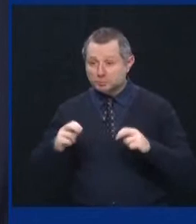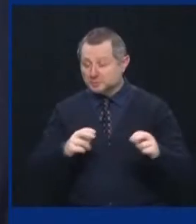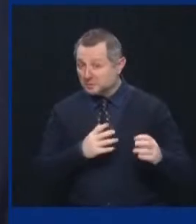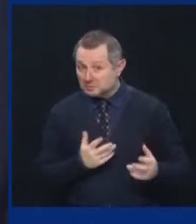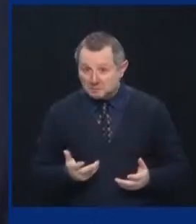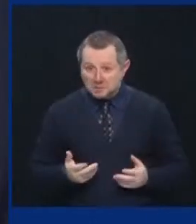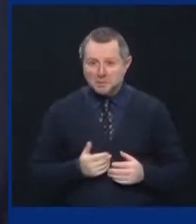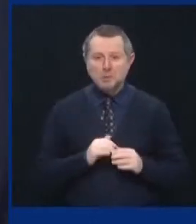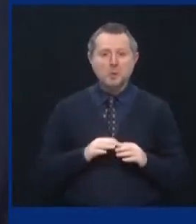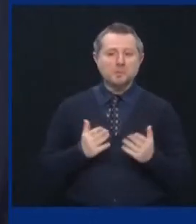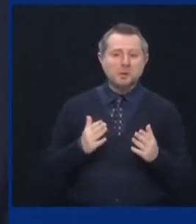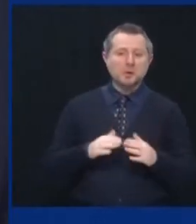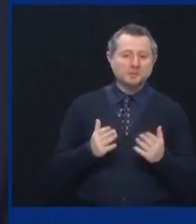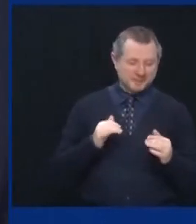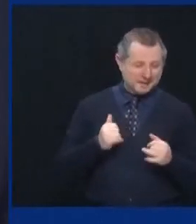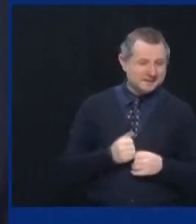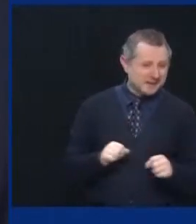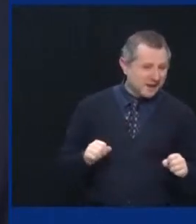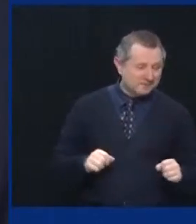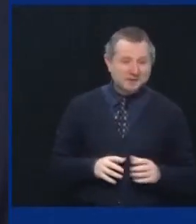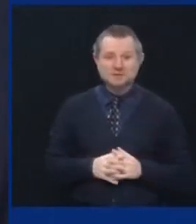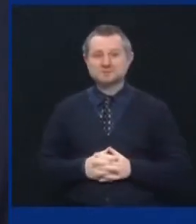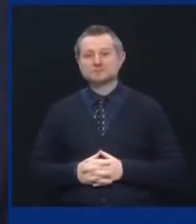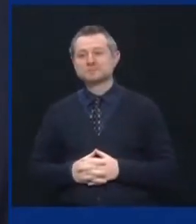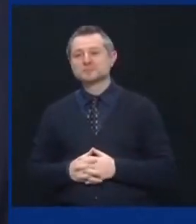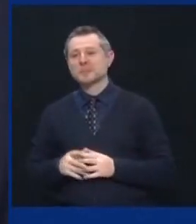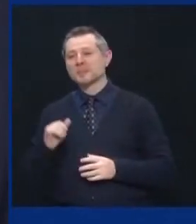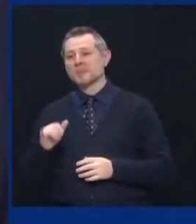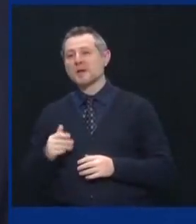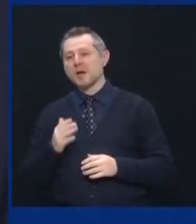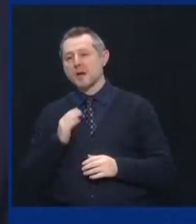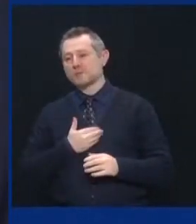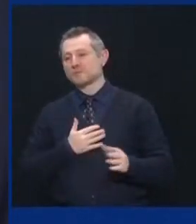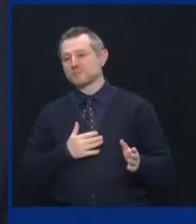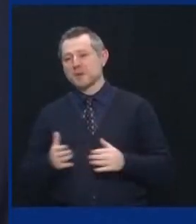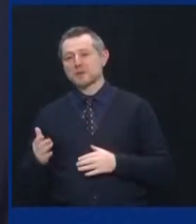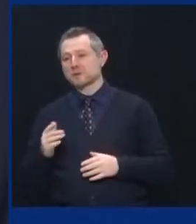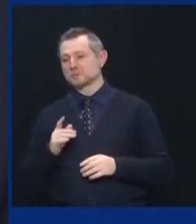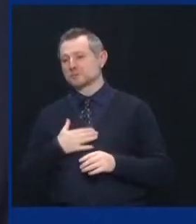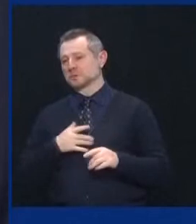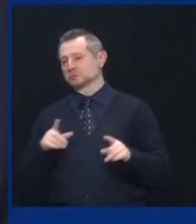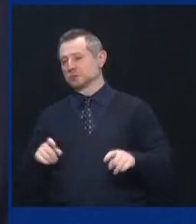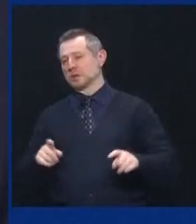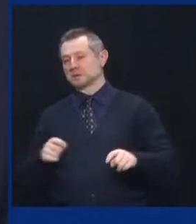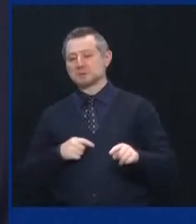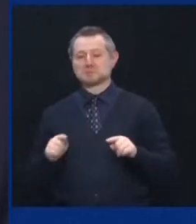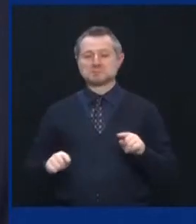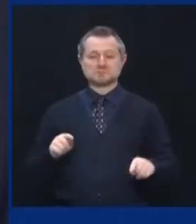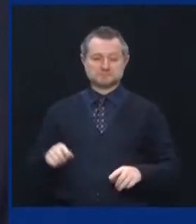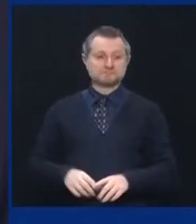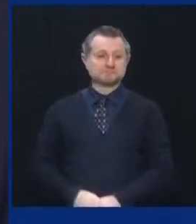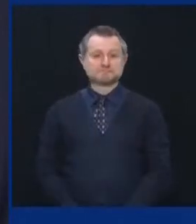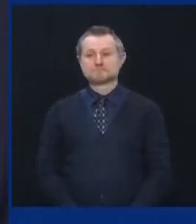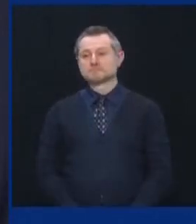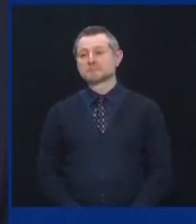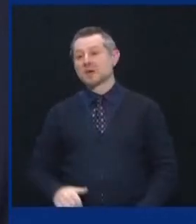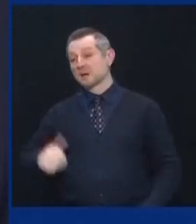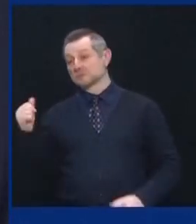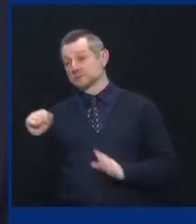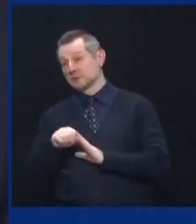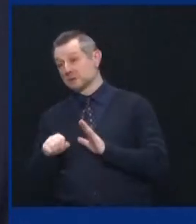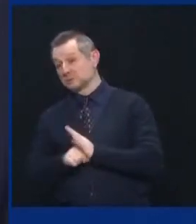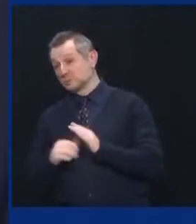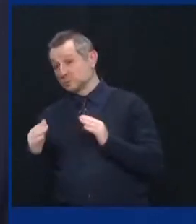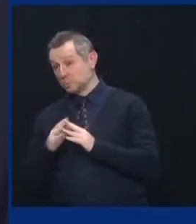reopen safely. That is the road that we're looking at. And again, no other state has done this